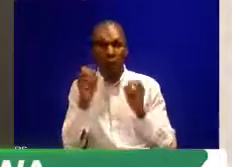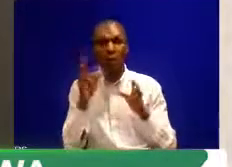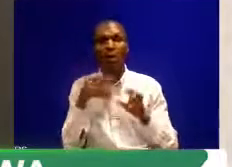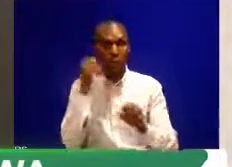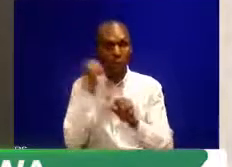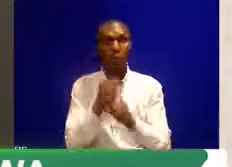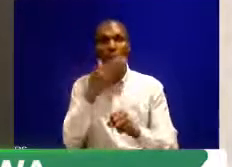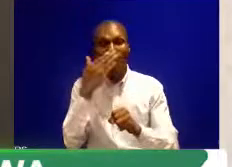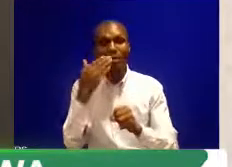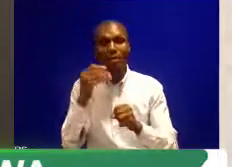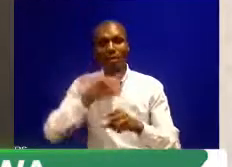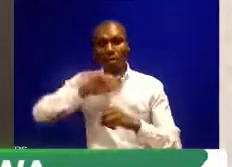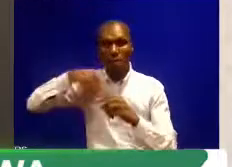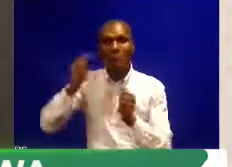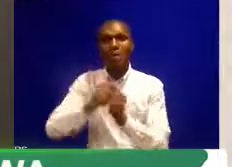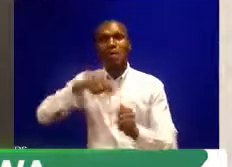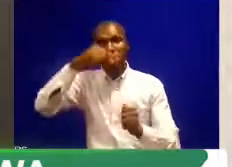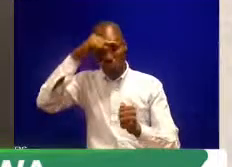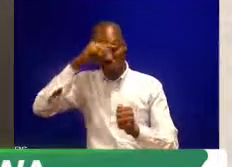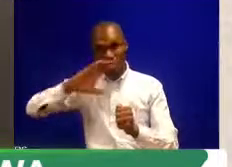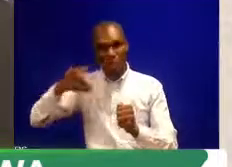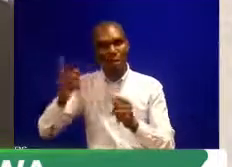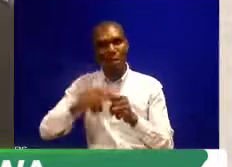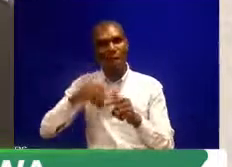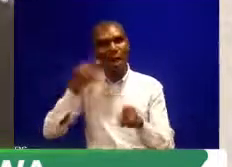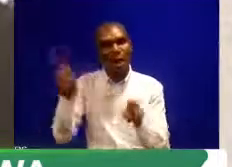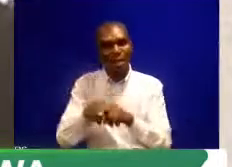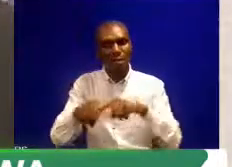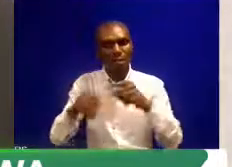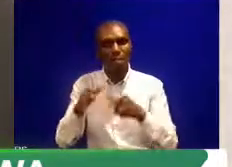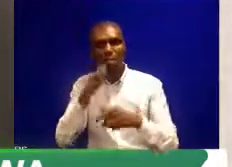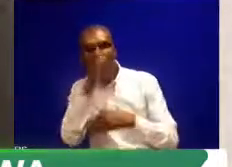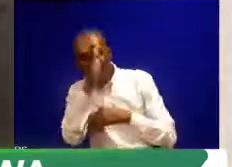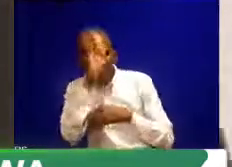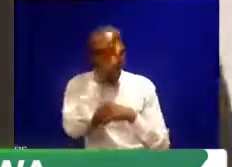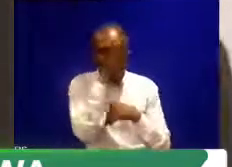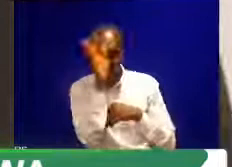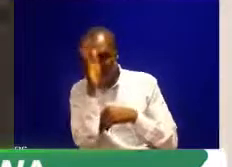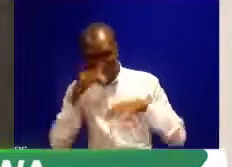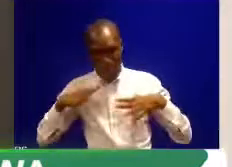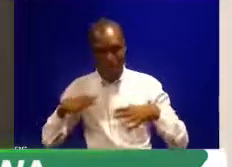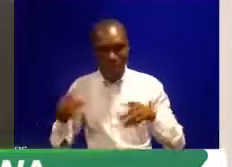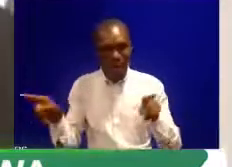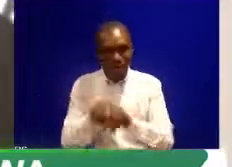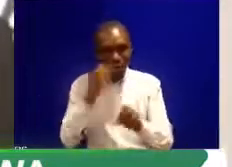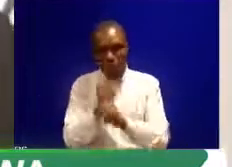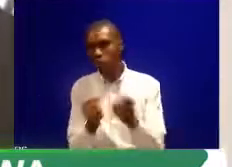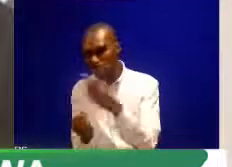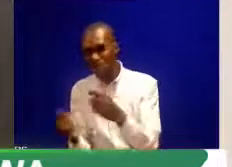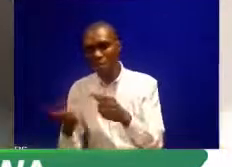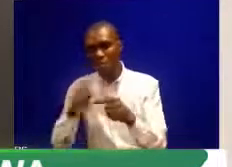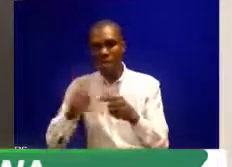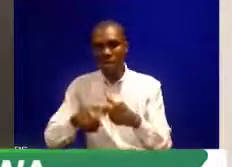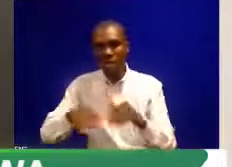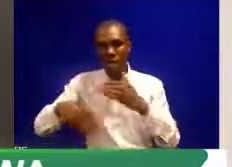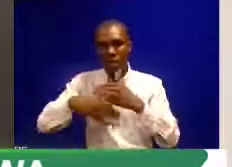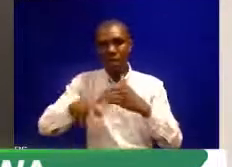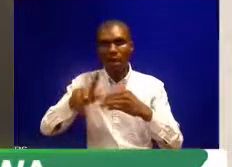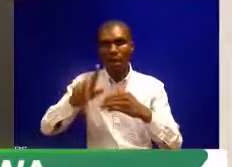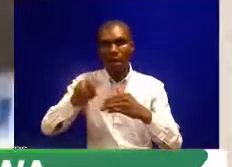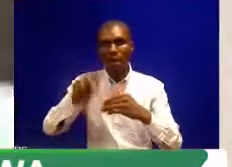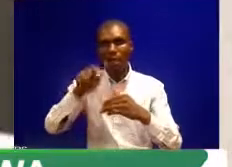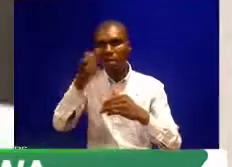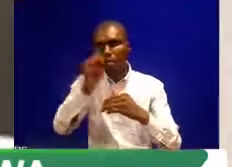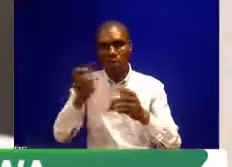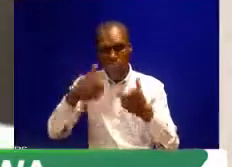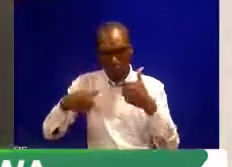running around with the county government. Whenever they come, you have to hide. You have to hide your people. You have to do this. National Construction Authority will